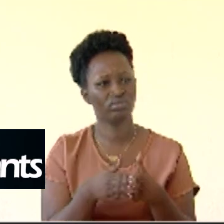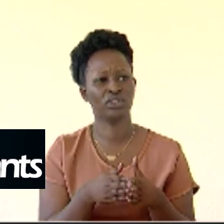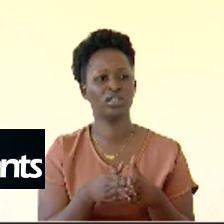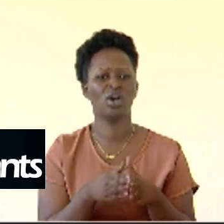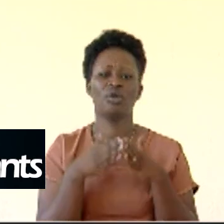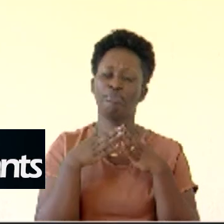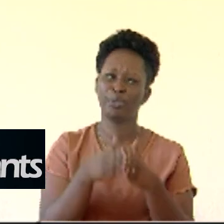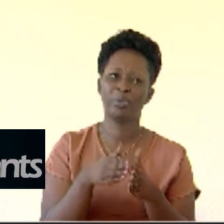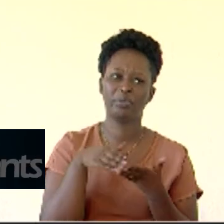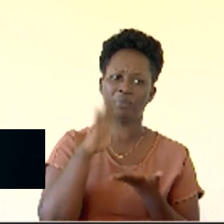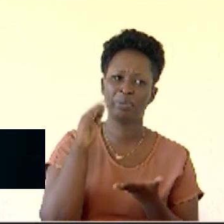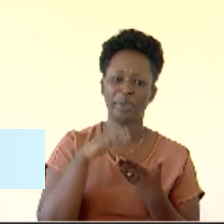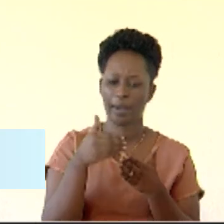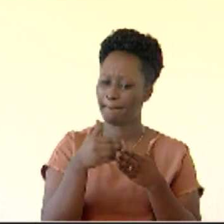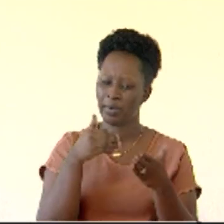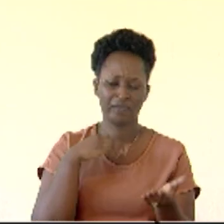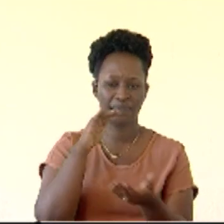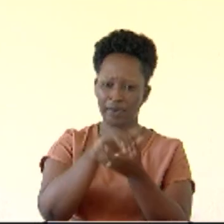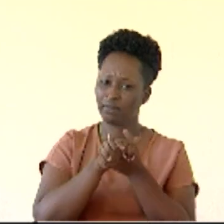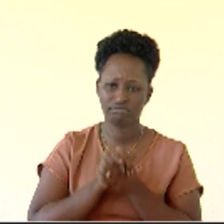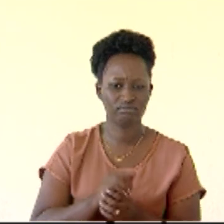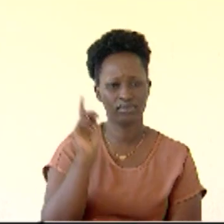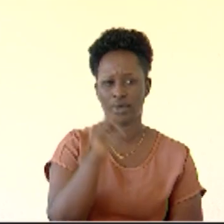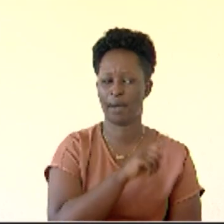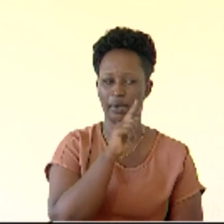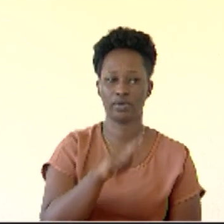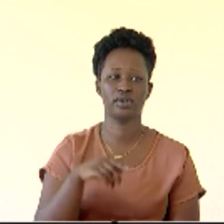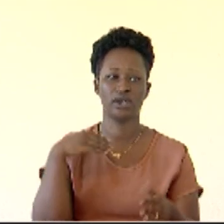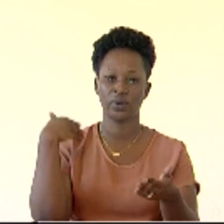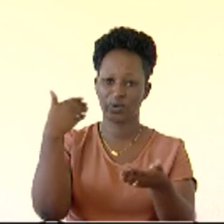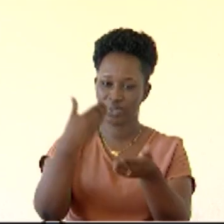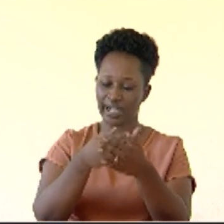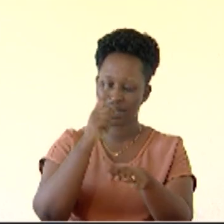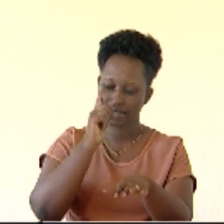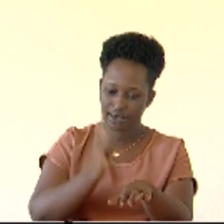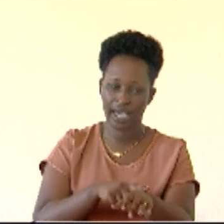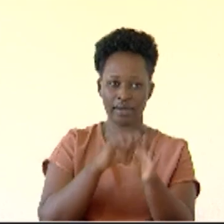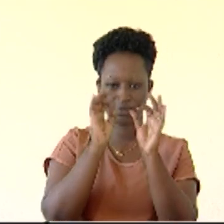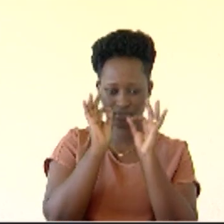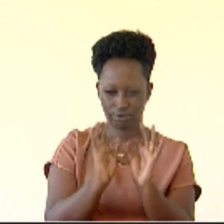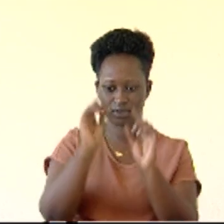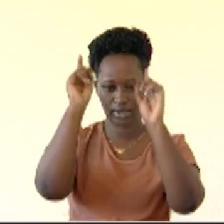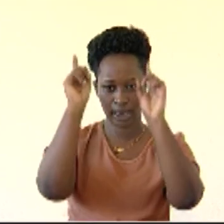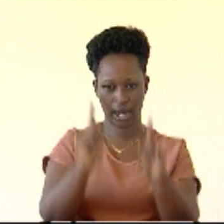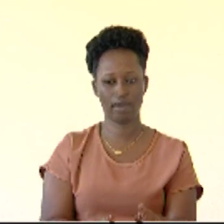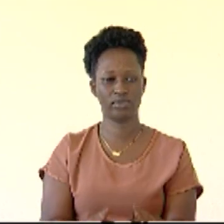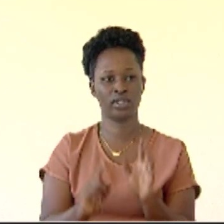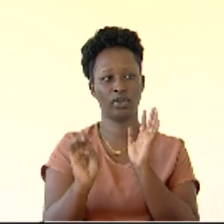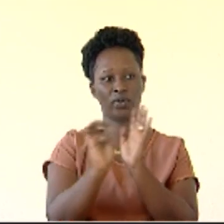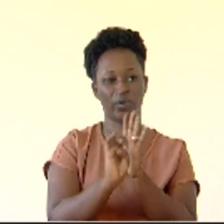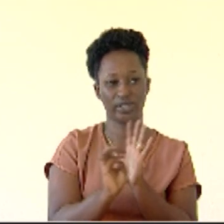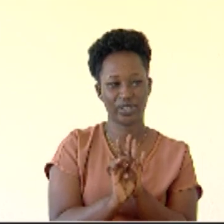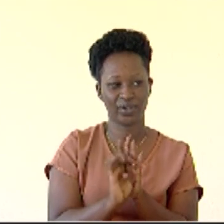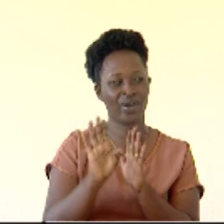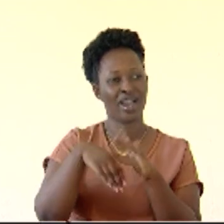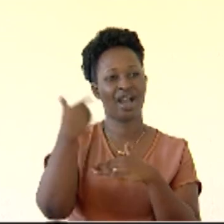intercourse before getting married until an appropriate time comes, e.g.